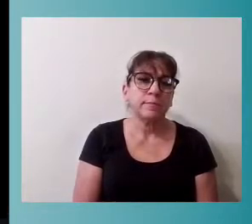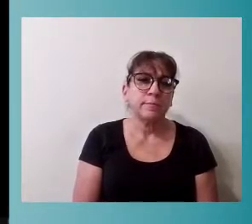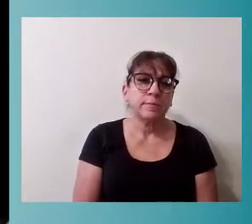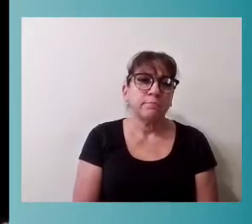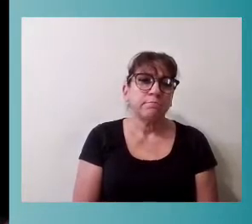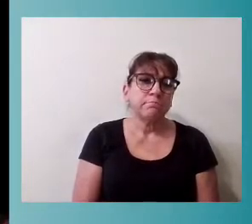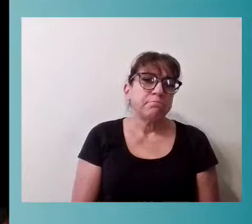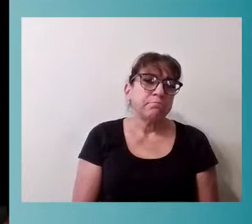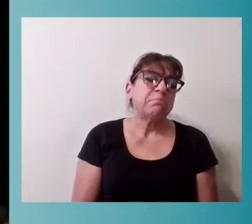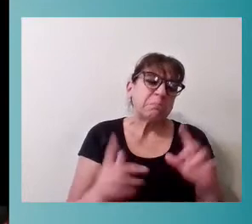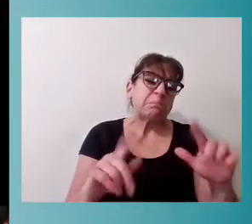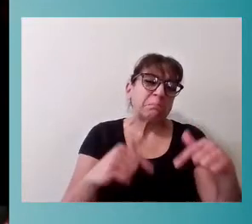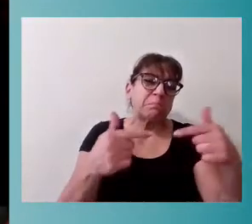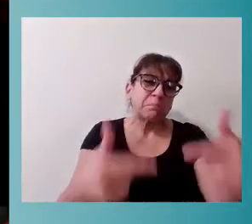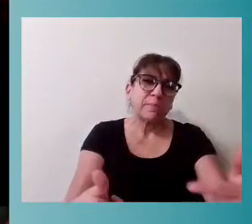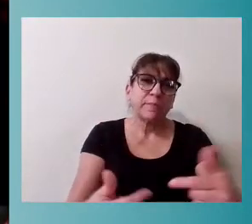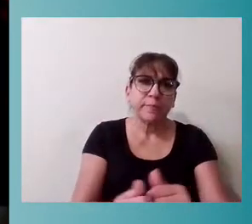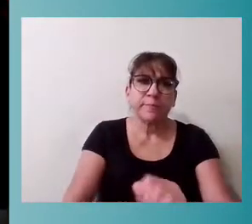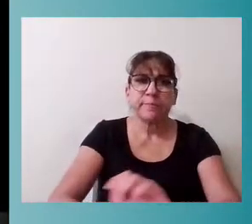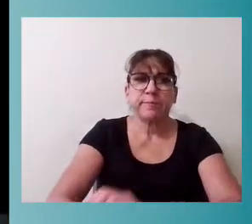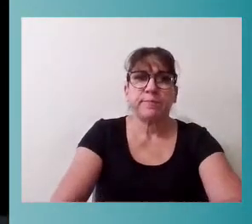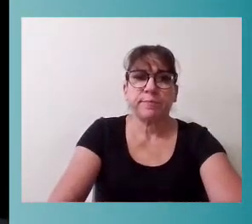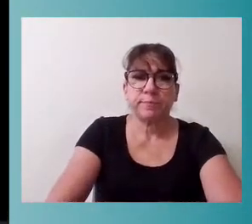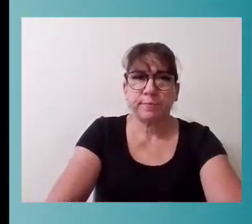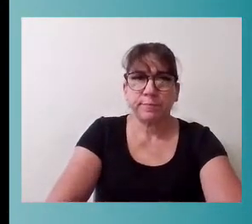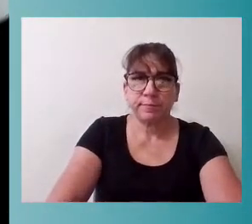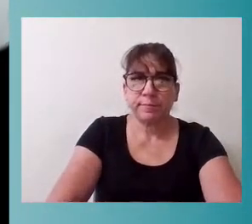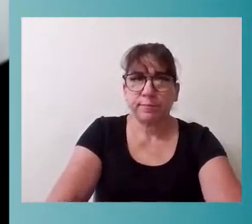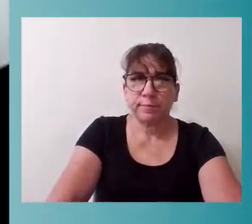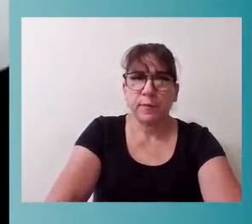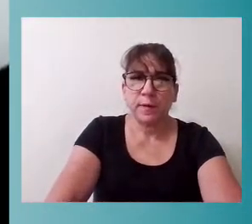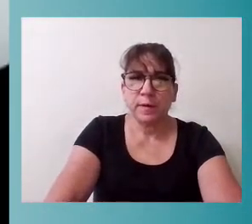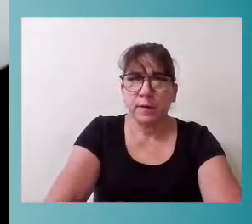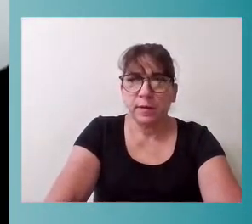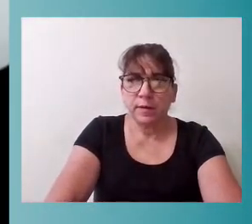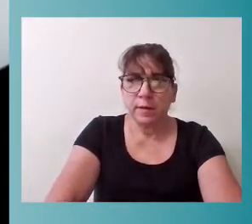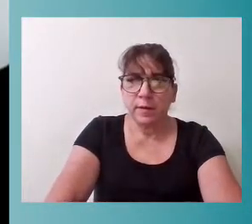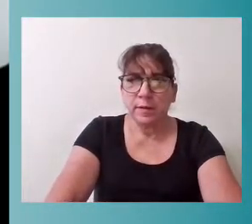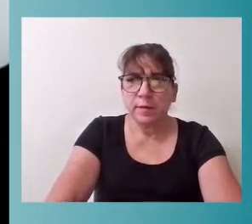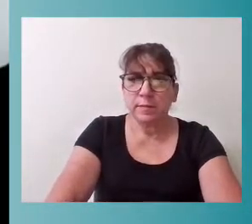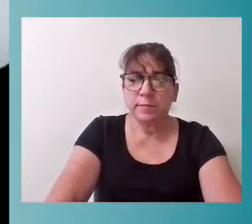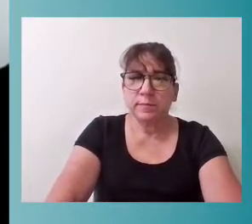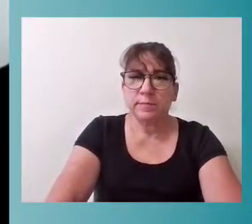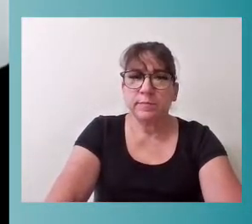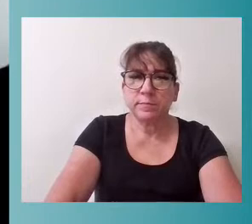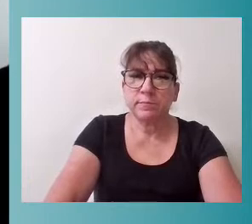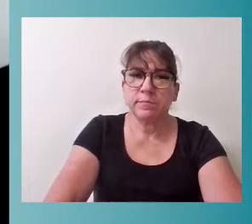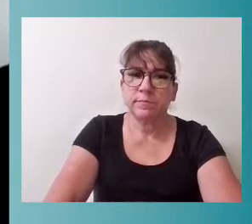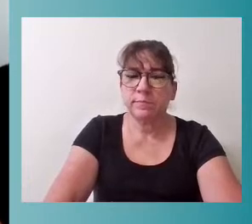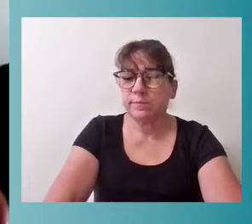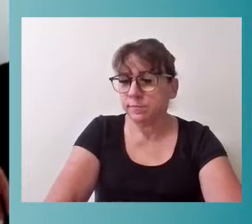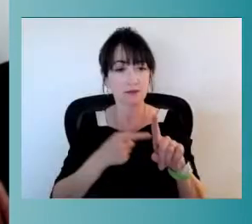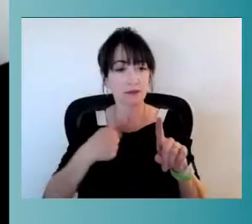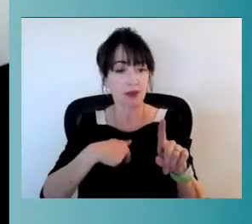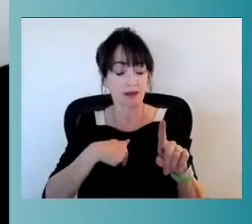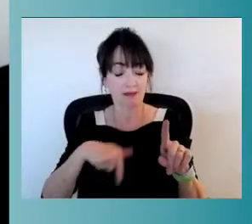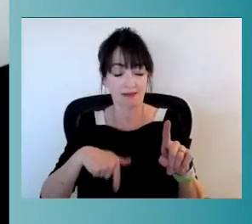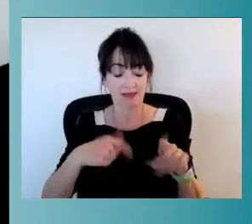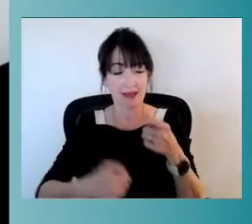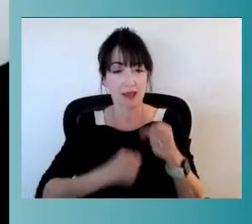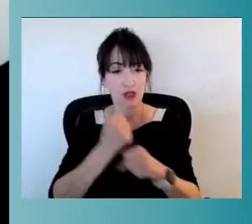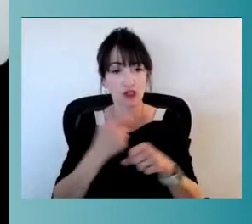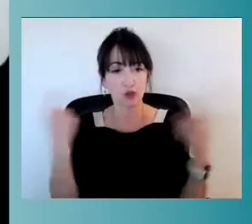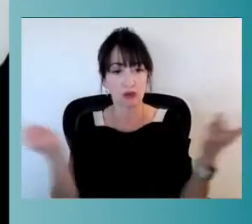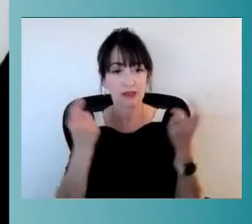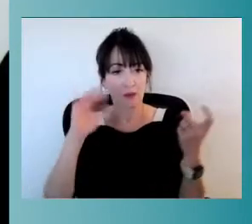So as I hope you all are aware, May is Trauma Awareness Month, and this year we're celebrating the 5th anniversary. Throughout